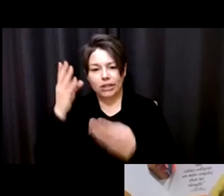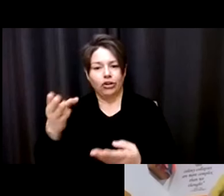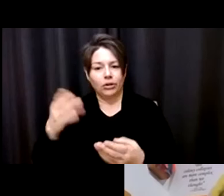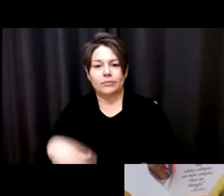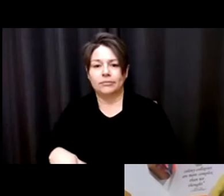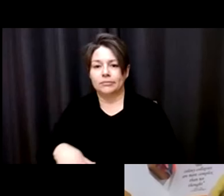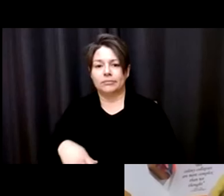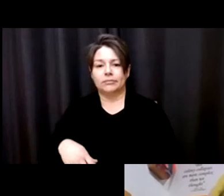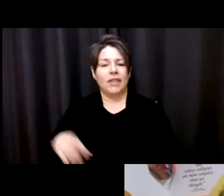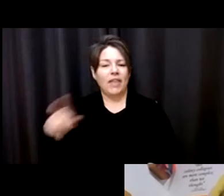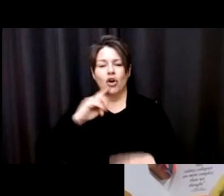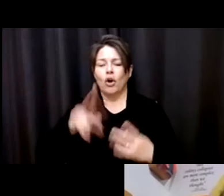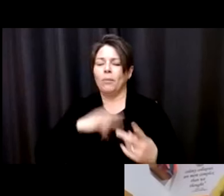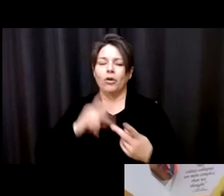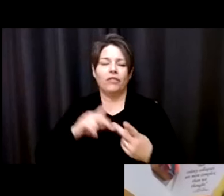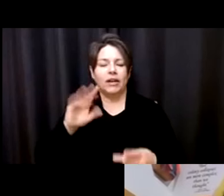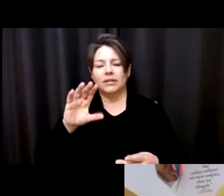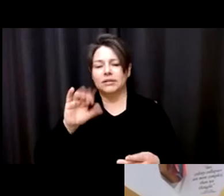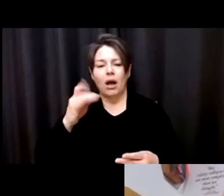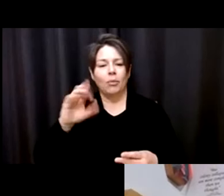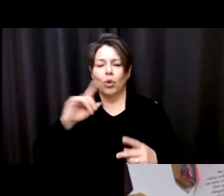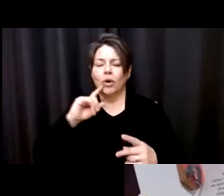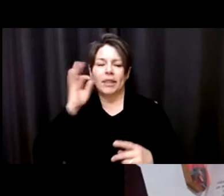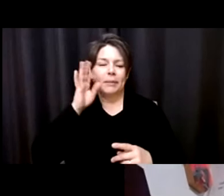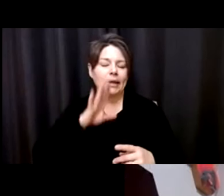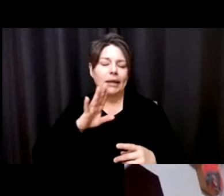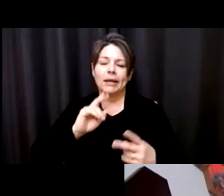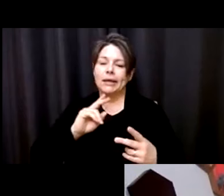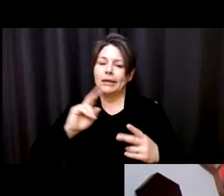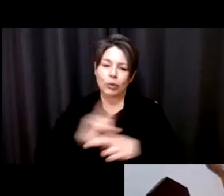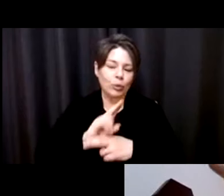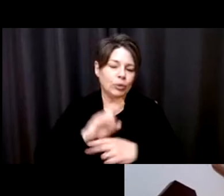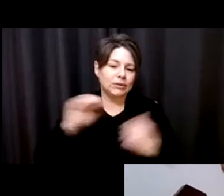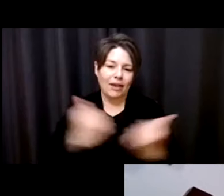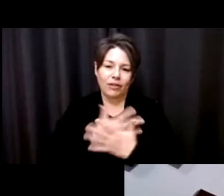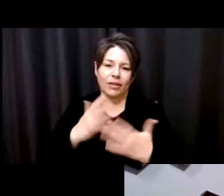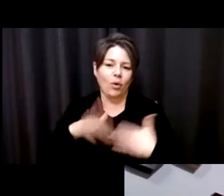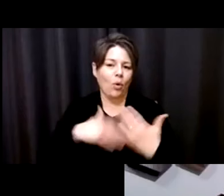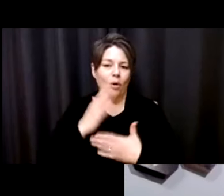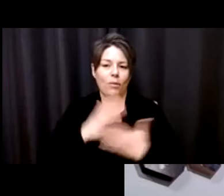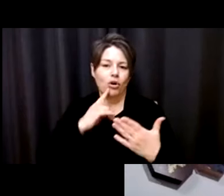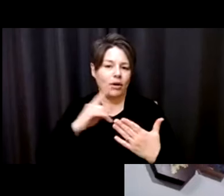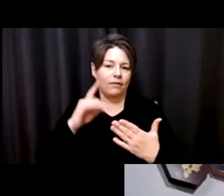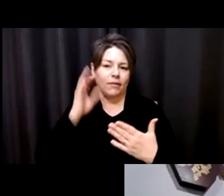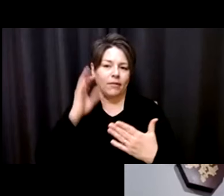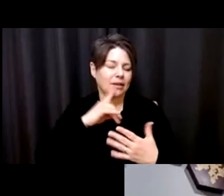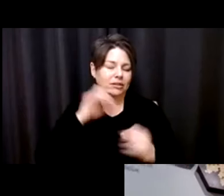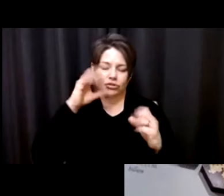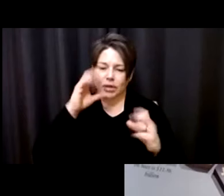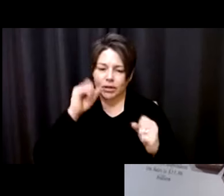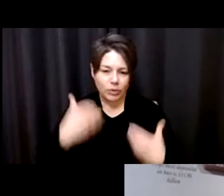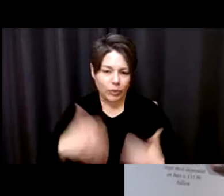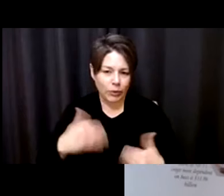perfect cyborg. There's not a part of a bee that's a waste. Everything has a function. It's kind of astonishing.